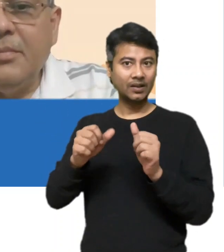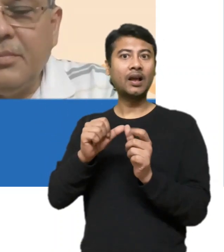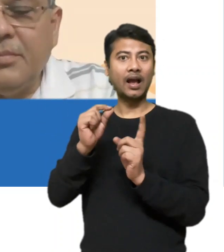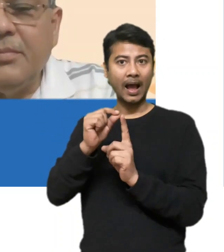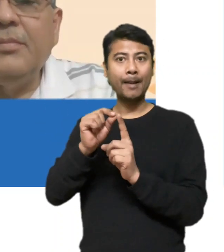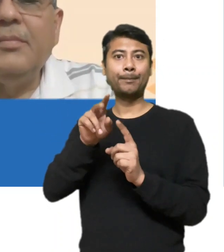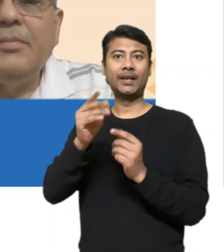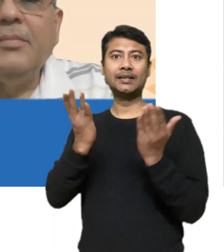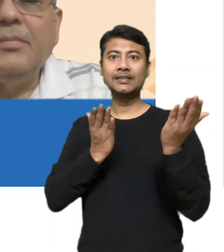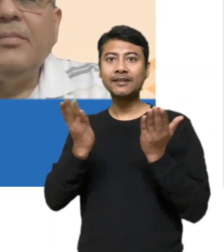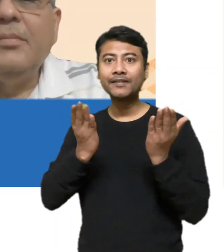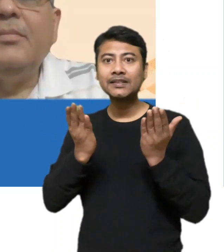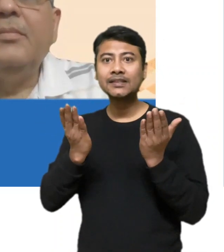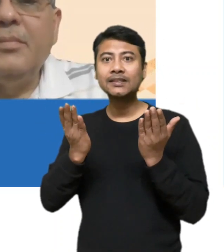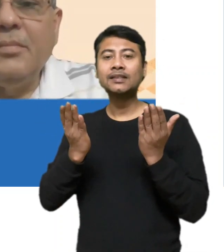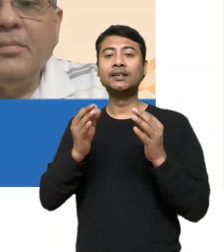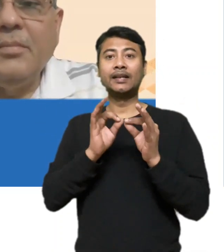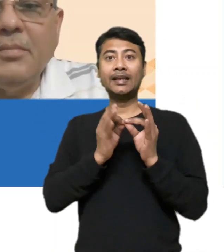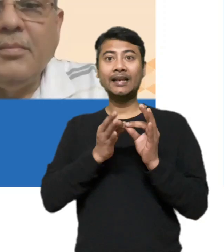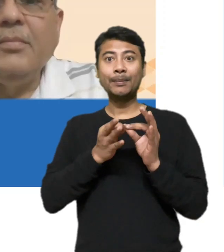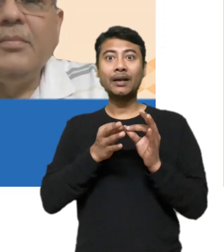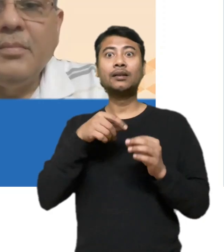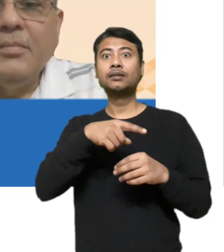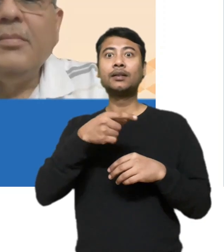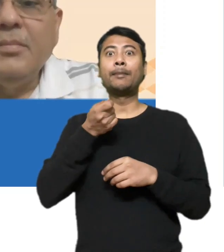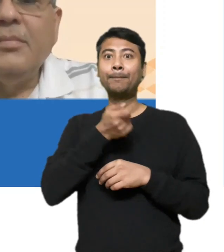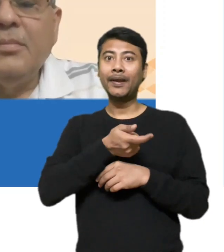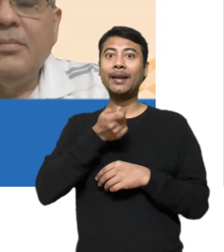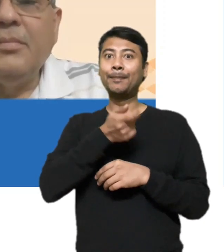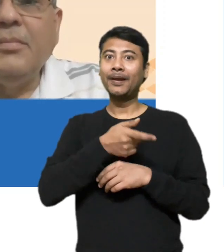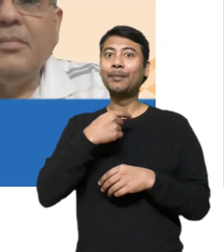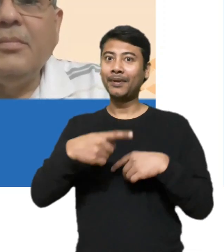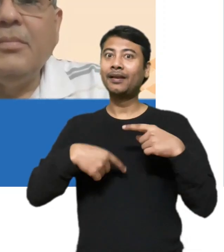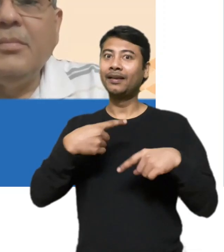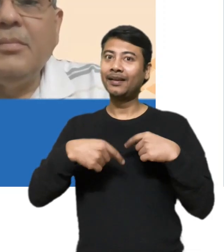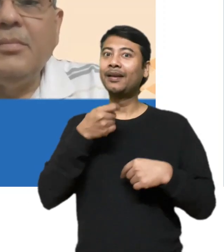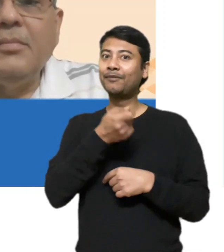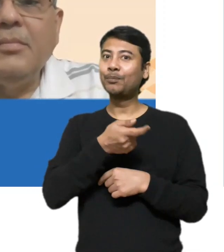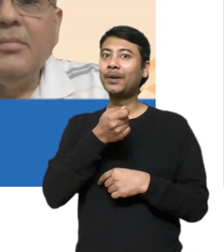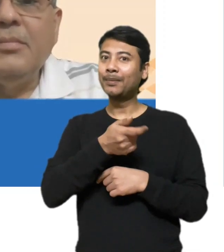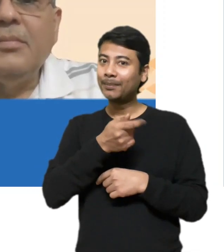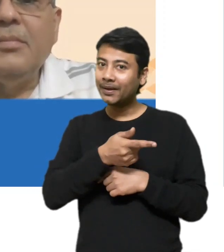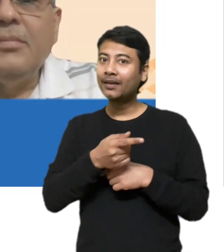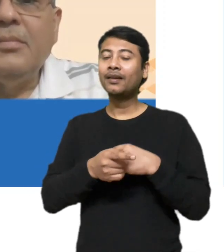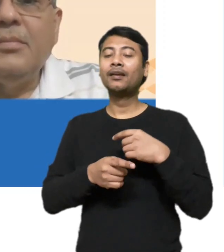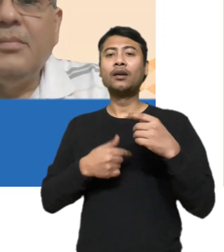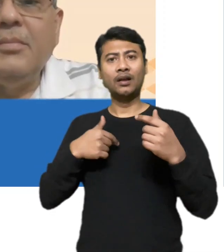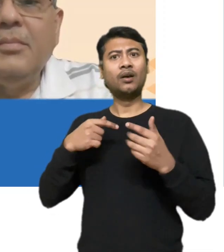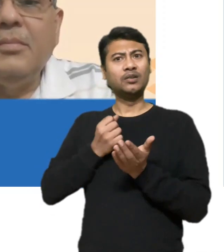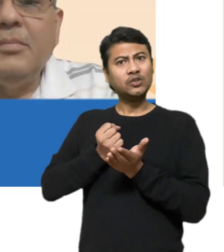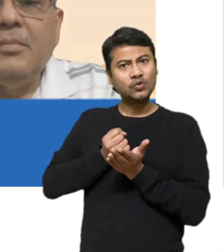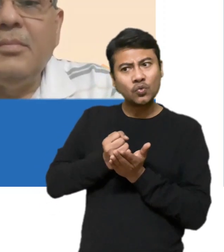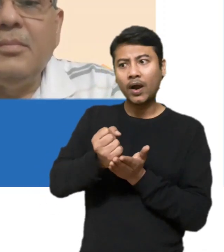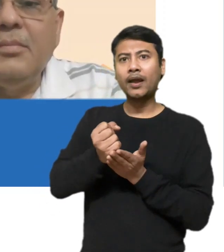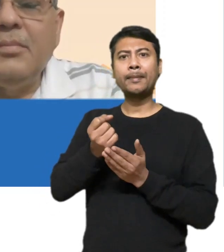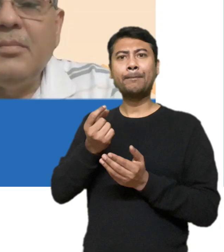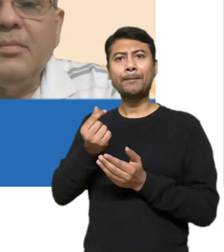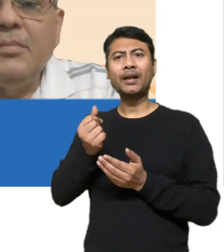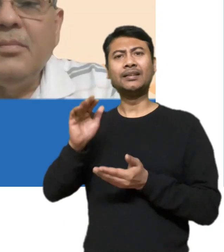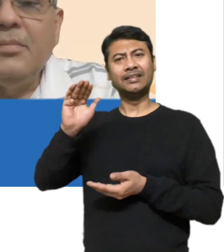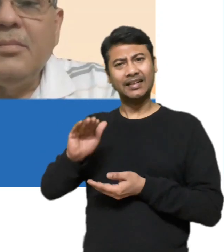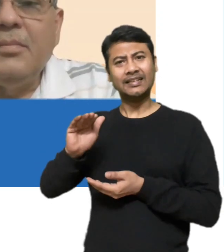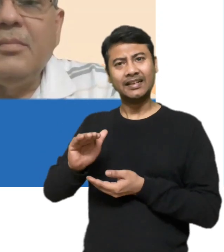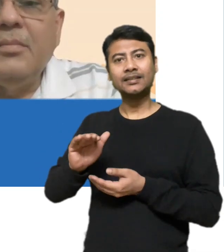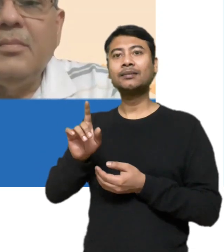Obviously, there's a regular cost of interpreters, etc., etc. And although we've tried to make it cheap,